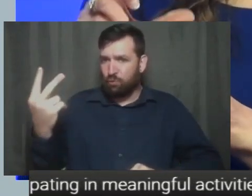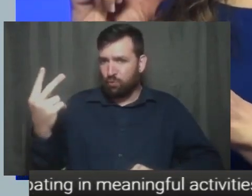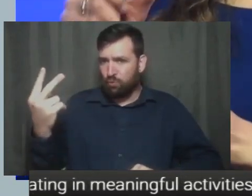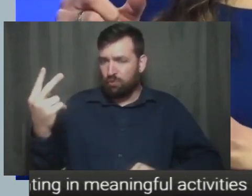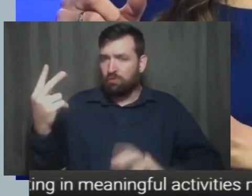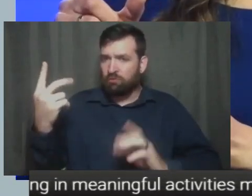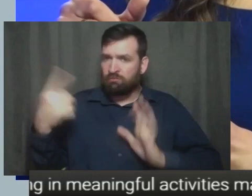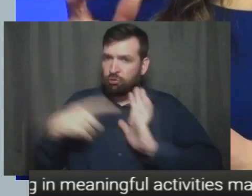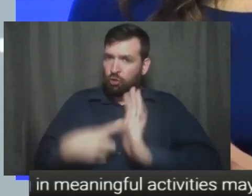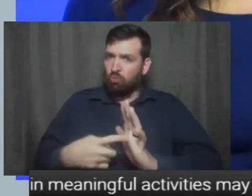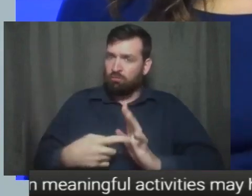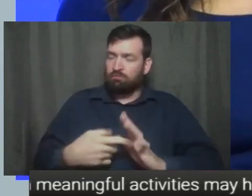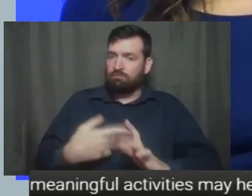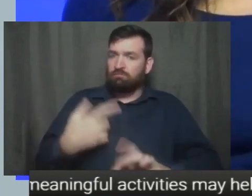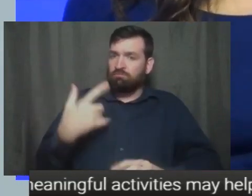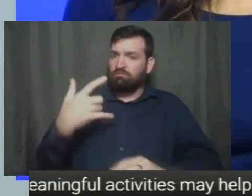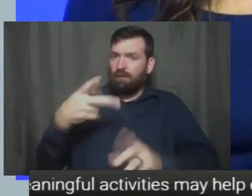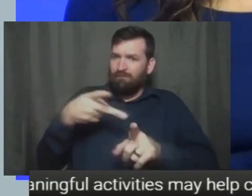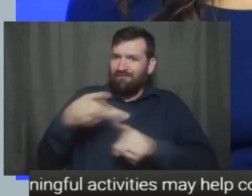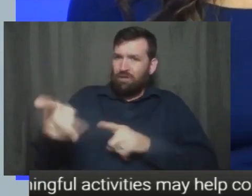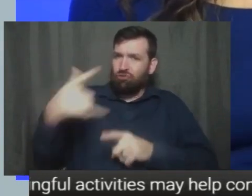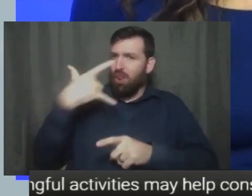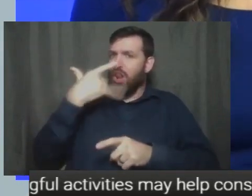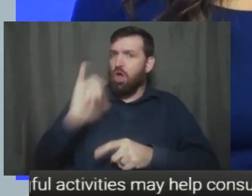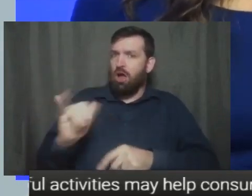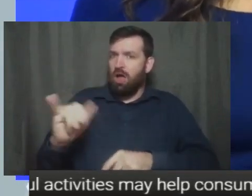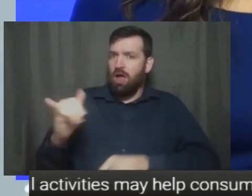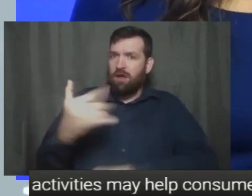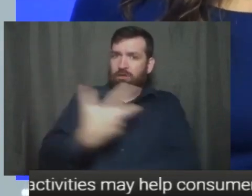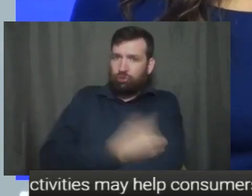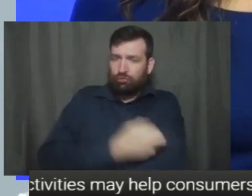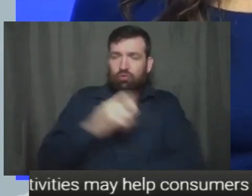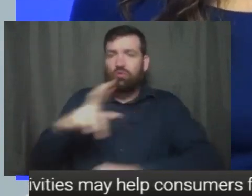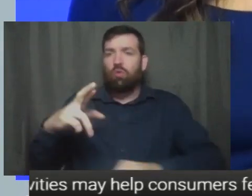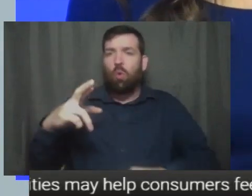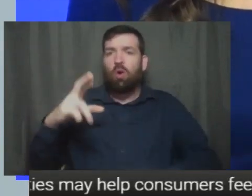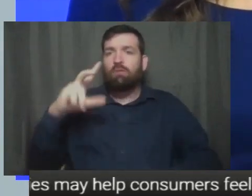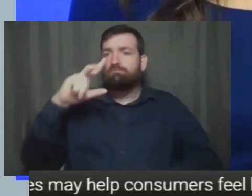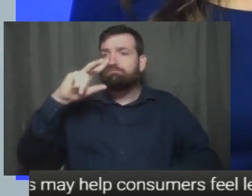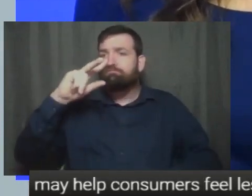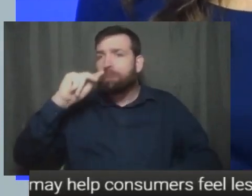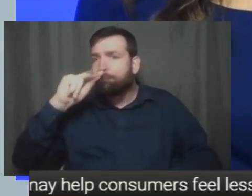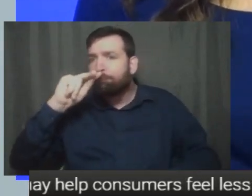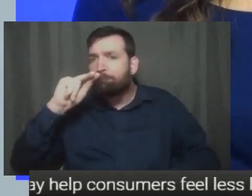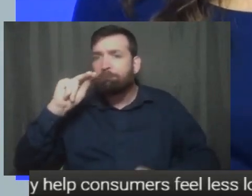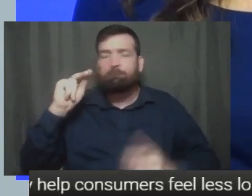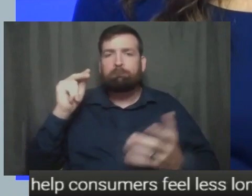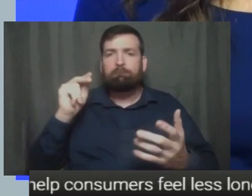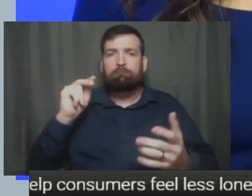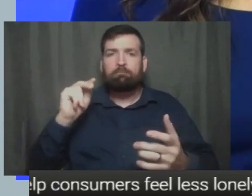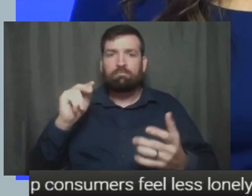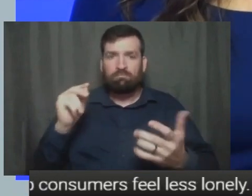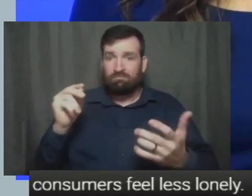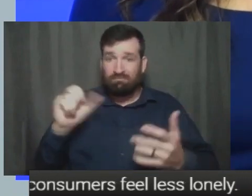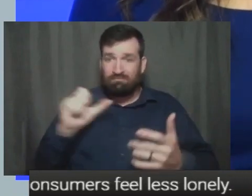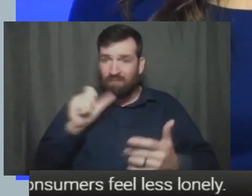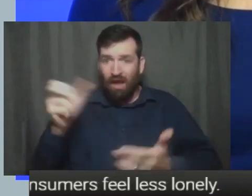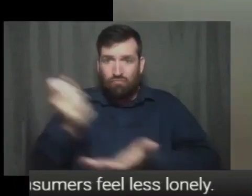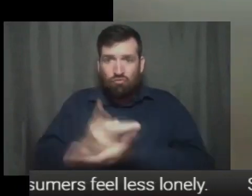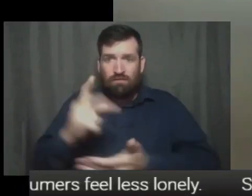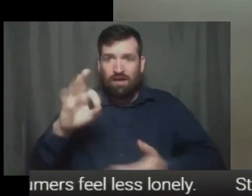professional-looking nasal spray bottles or injectables. So where are they getting it? If it's not FDA approved and it's dangerous, who's selling it?